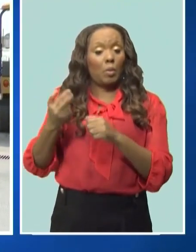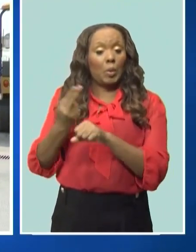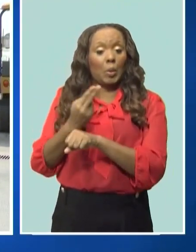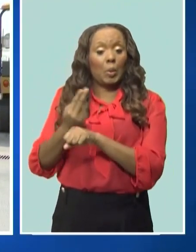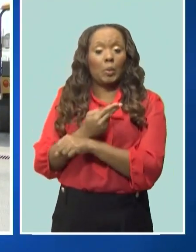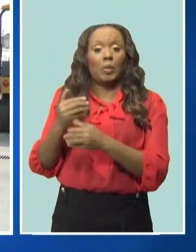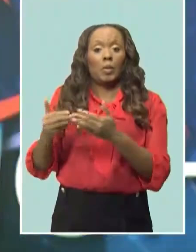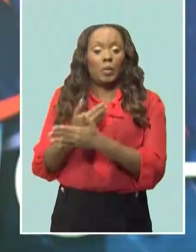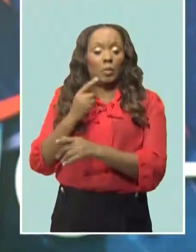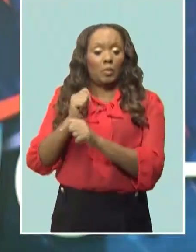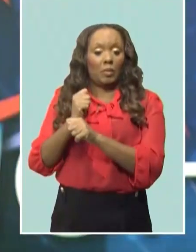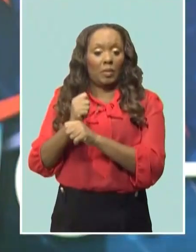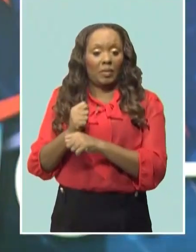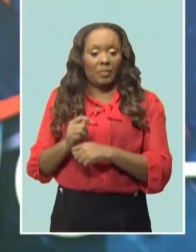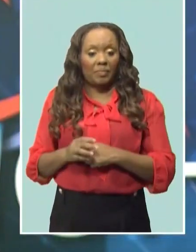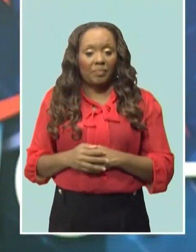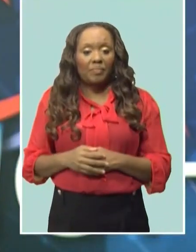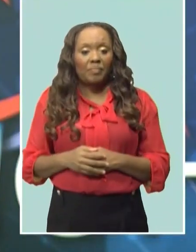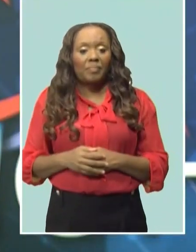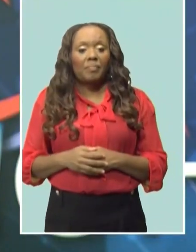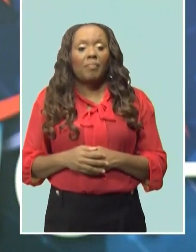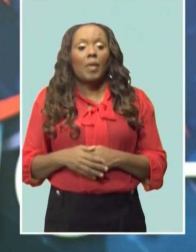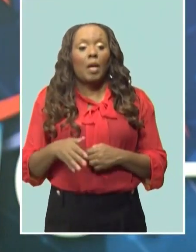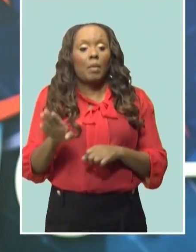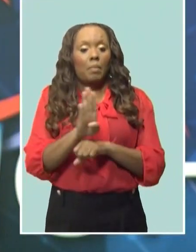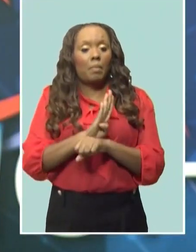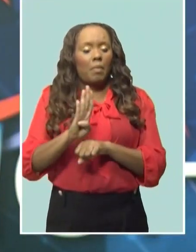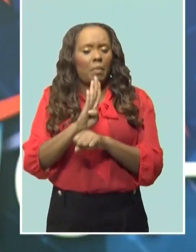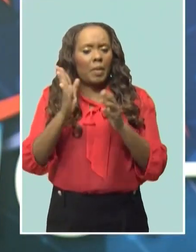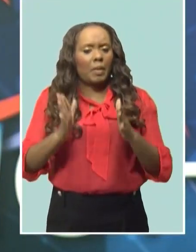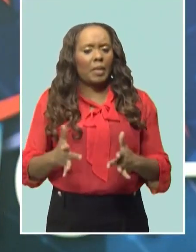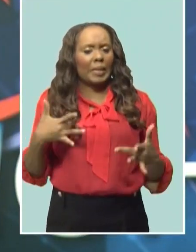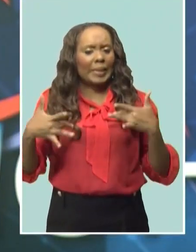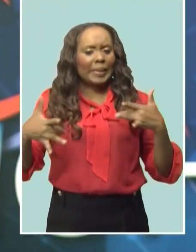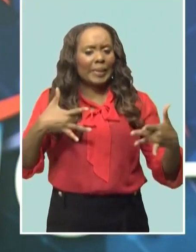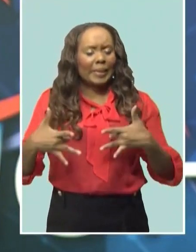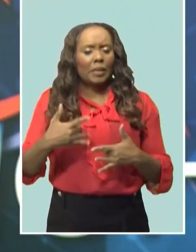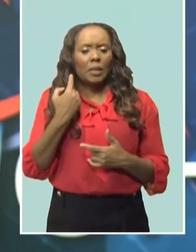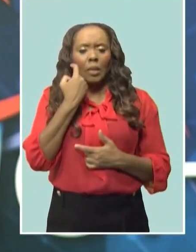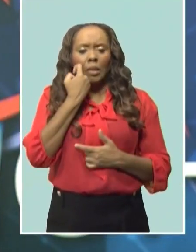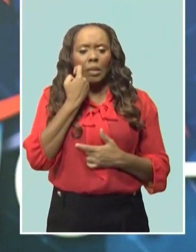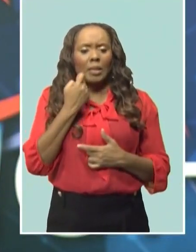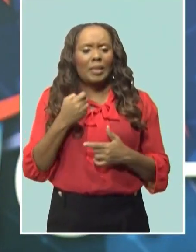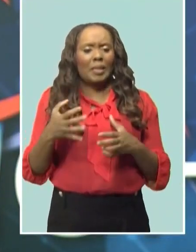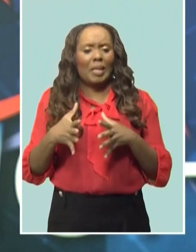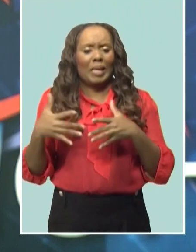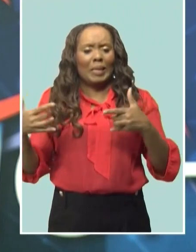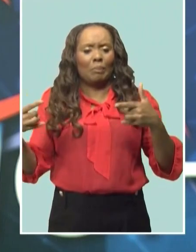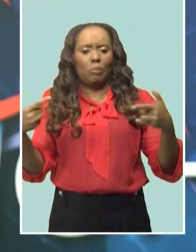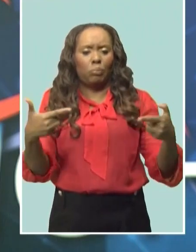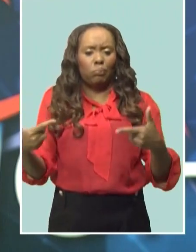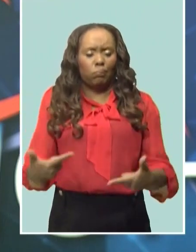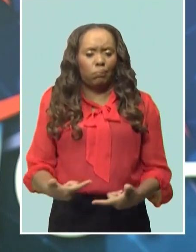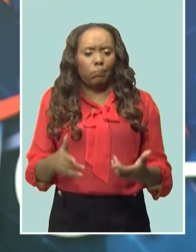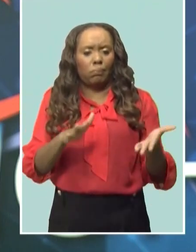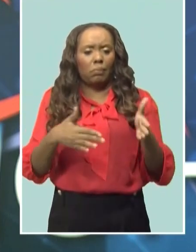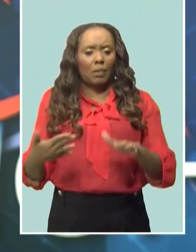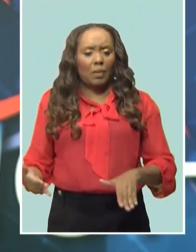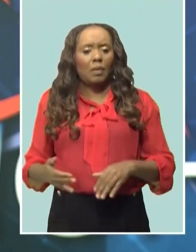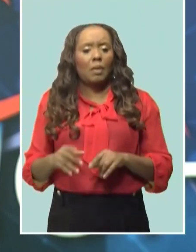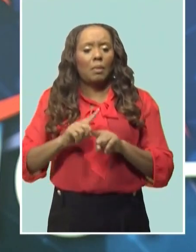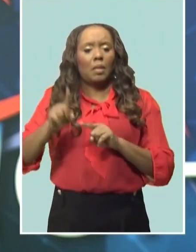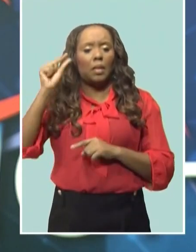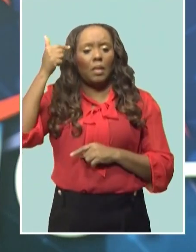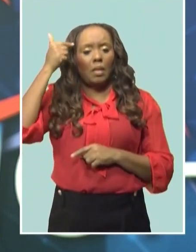tenders. Wendy Burt there reporting. Barbadians concerned about the recent spate of gun-related deaths are being assured